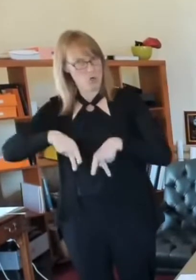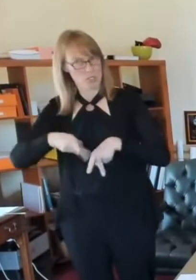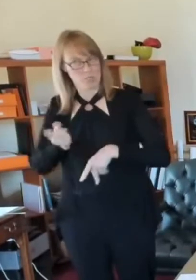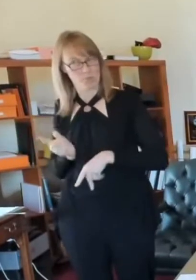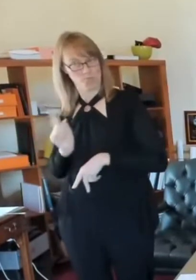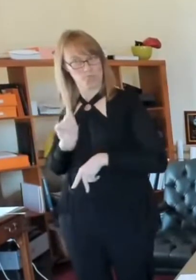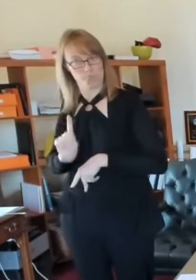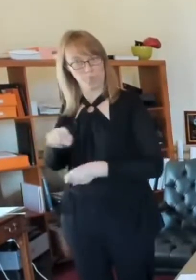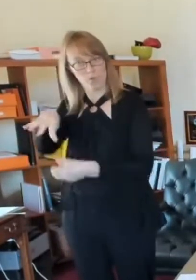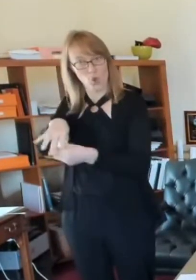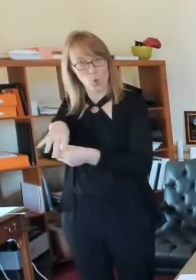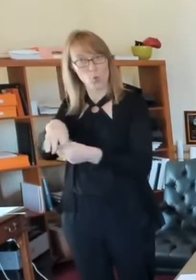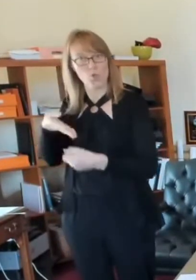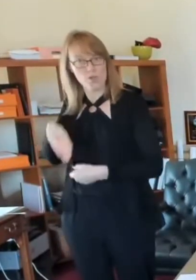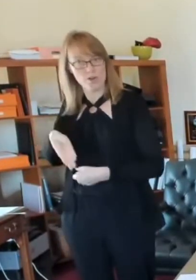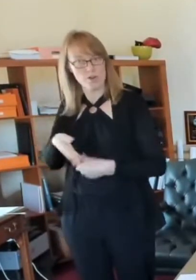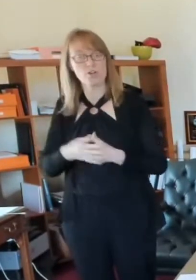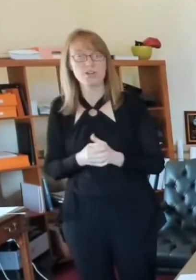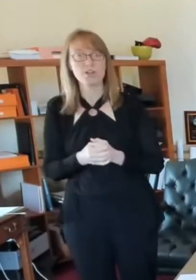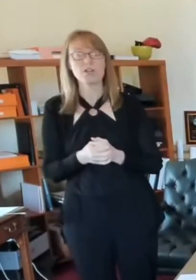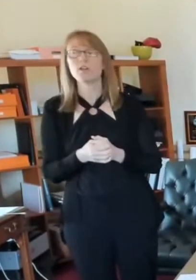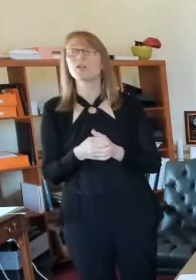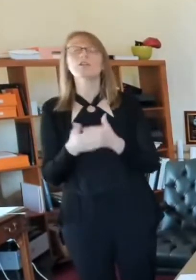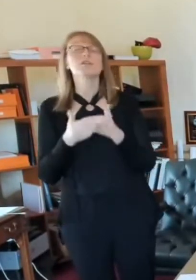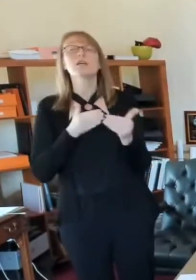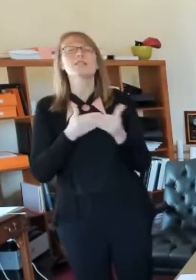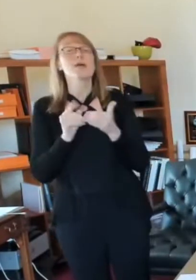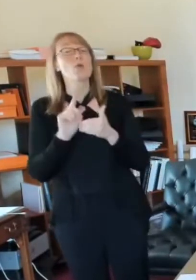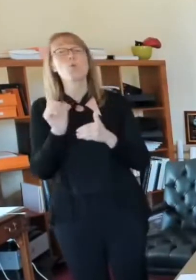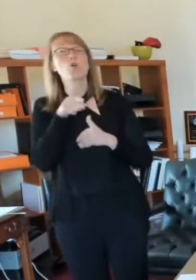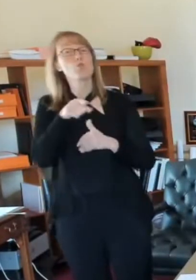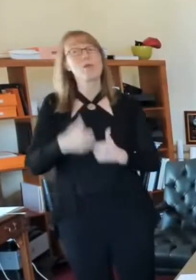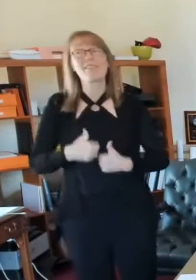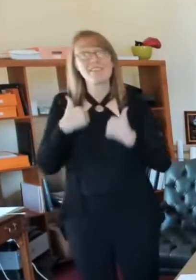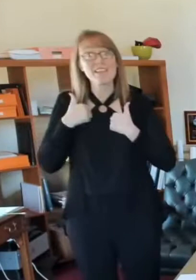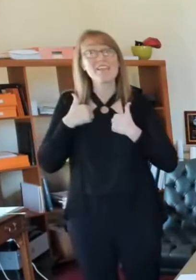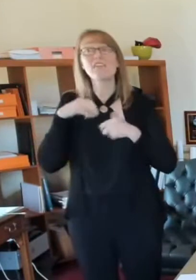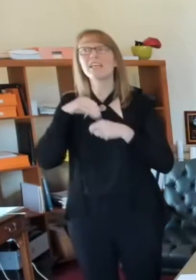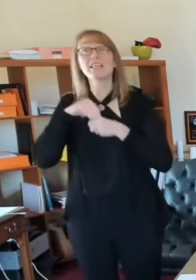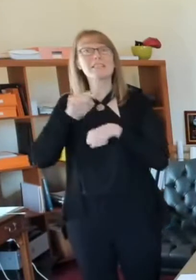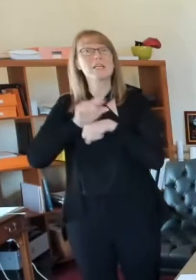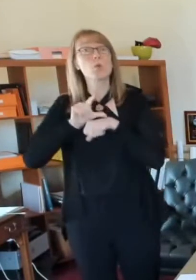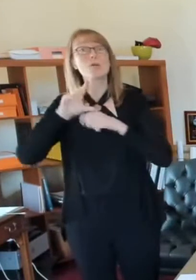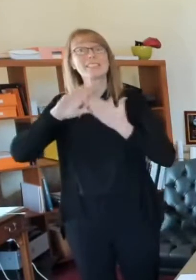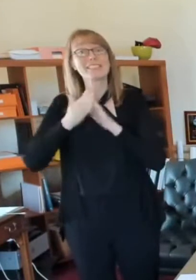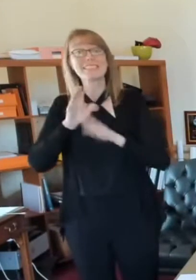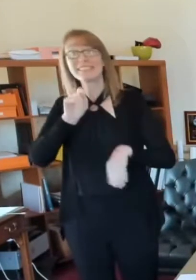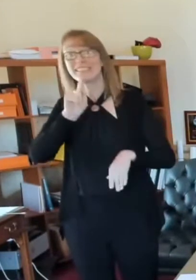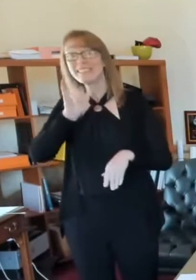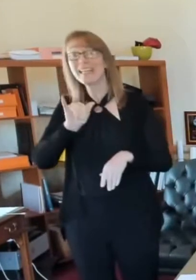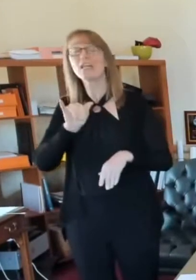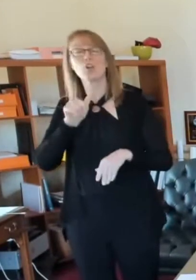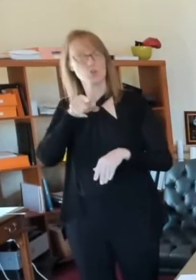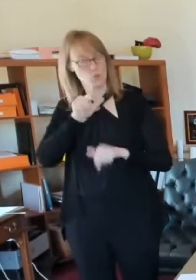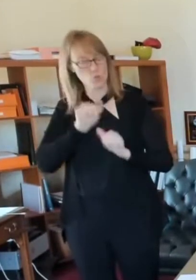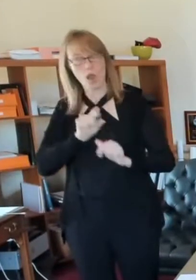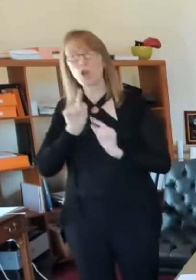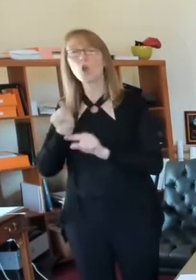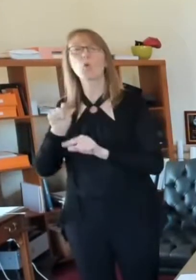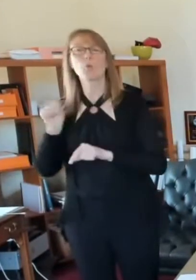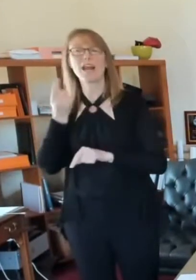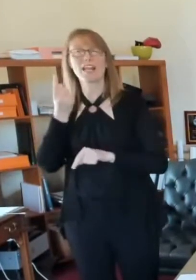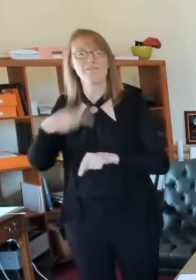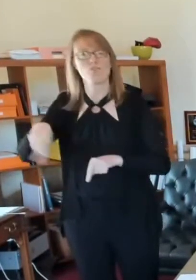because you can, no matter where you live in the city, you can go to any one of those 4 locations and vote absentee. To